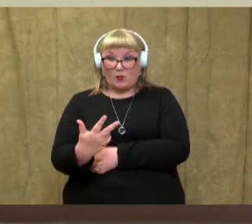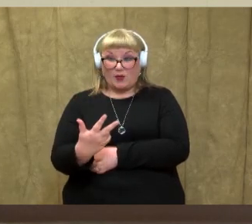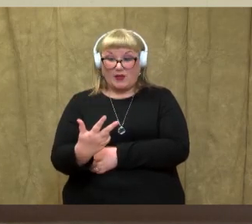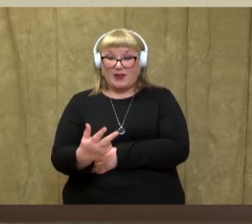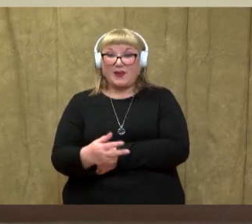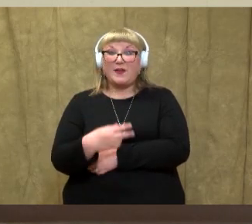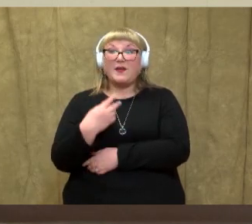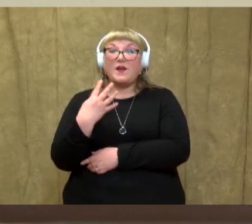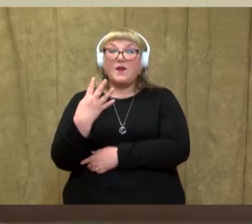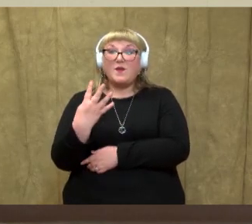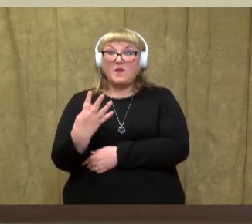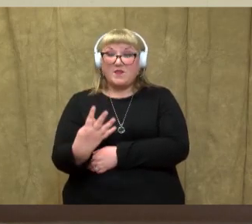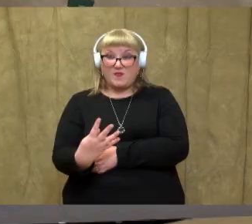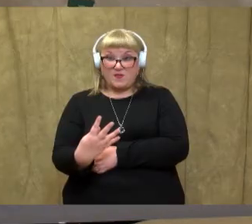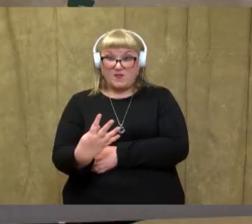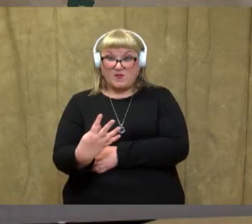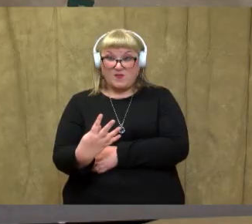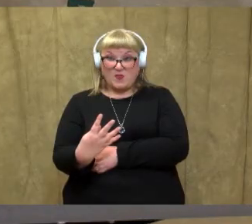3,